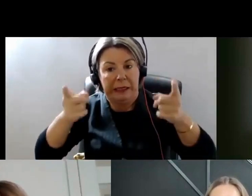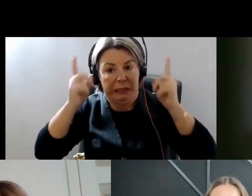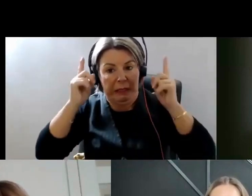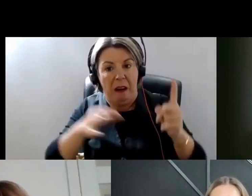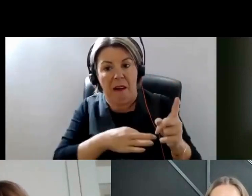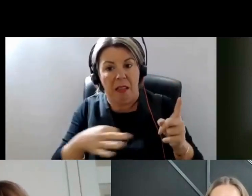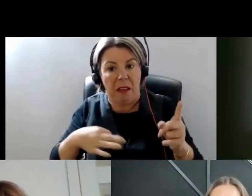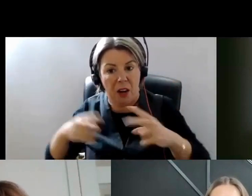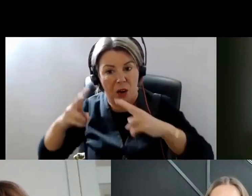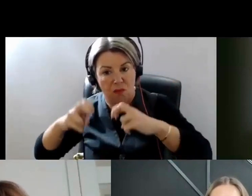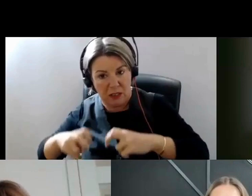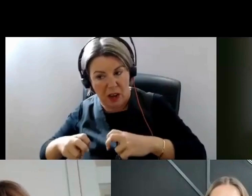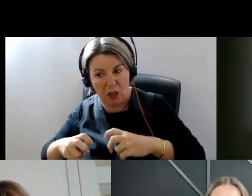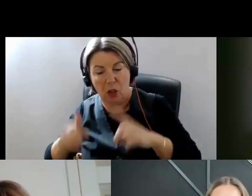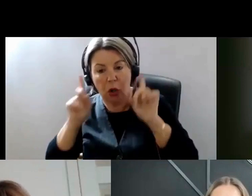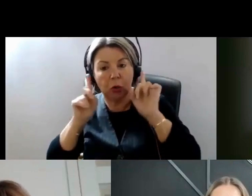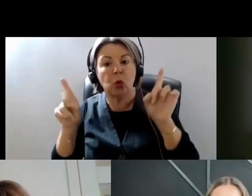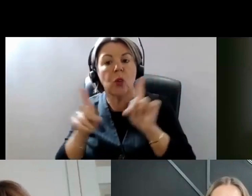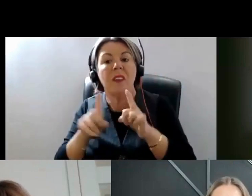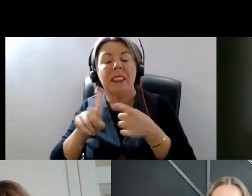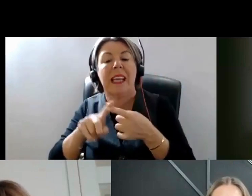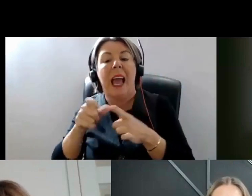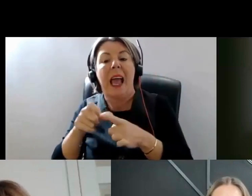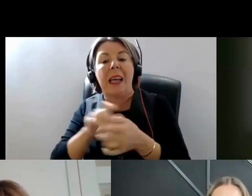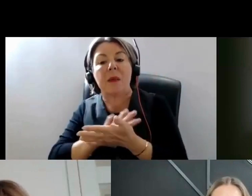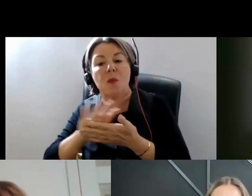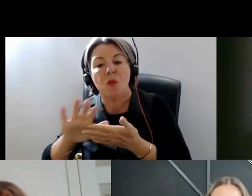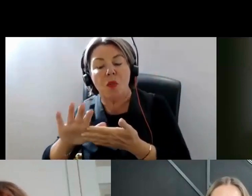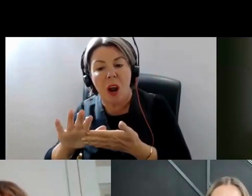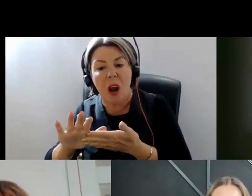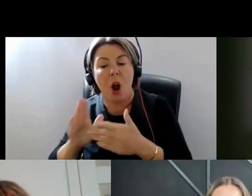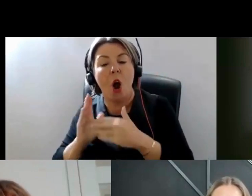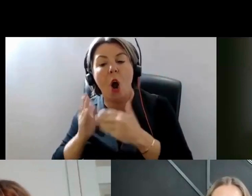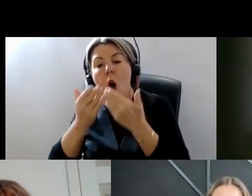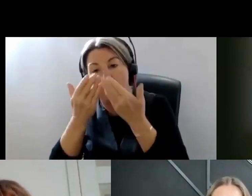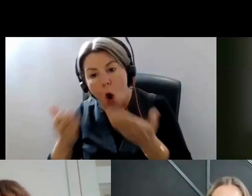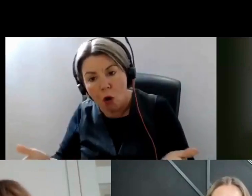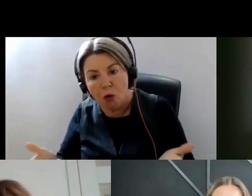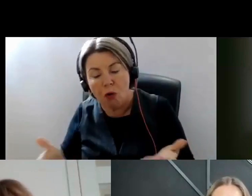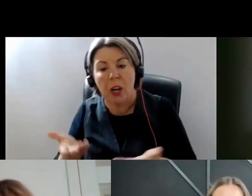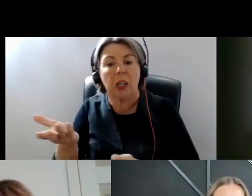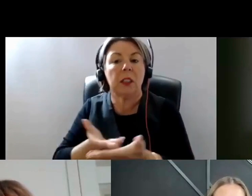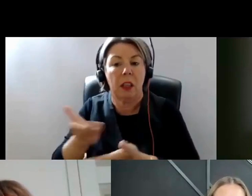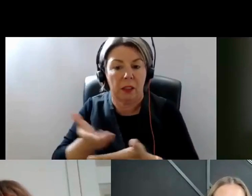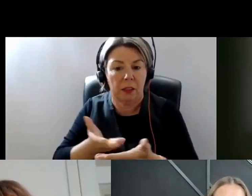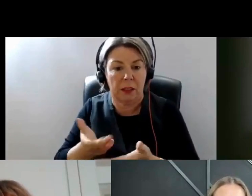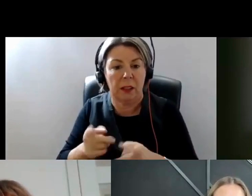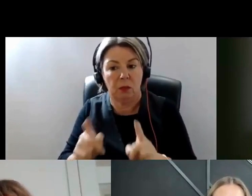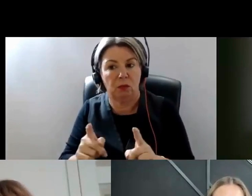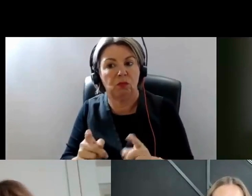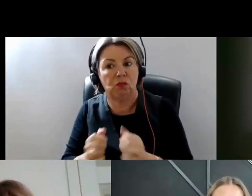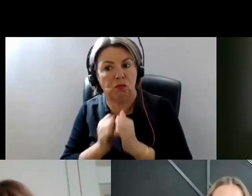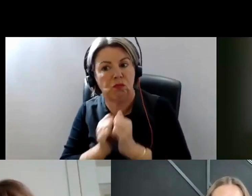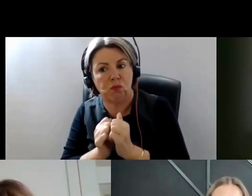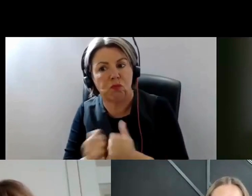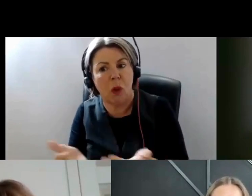at the University of Edinburgh and Honorary Consultant Psychiatrist at NHS Lothian. So we're very, very